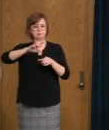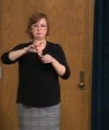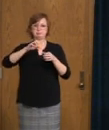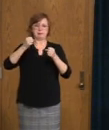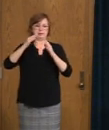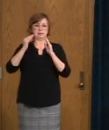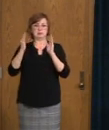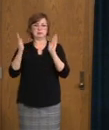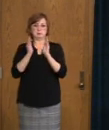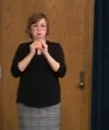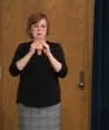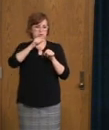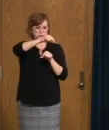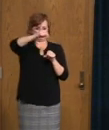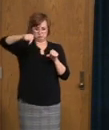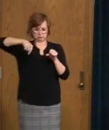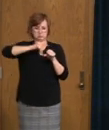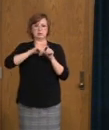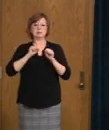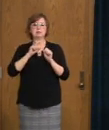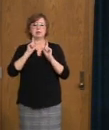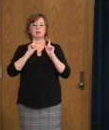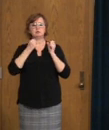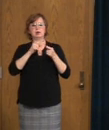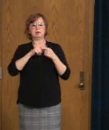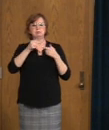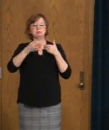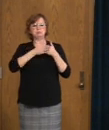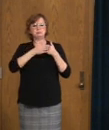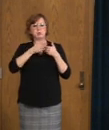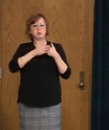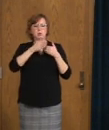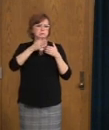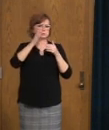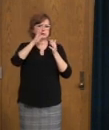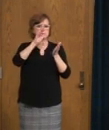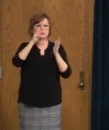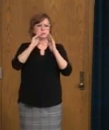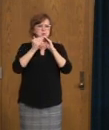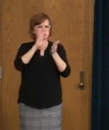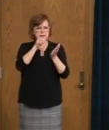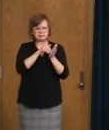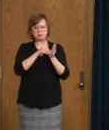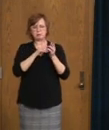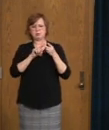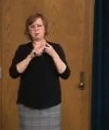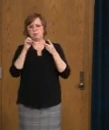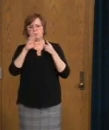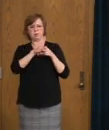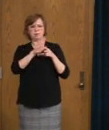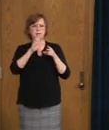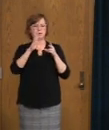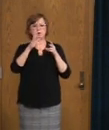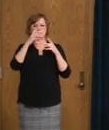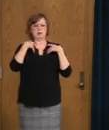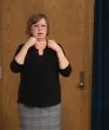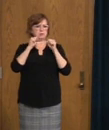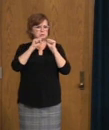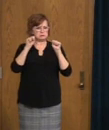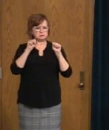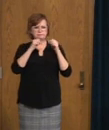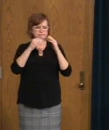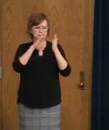deploying those to long-term care and other settings will support early detection and a rapid response to get in front of any